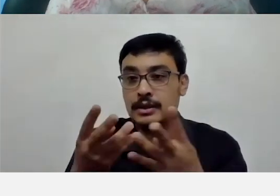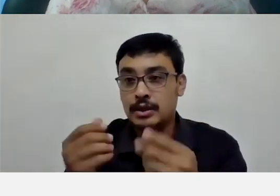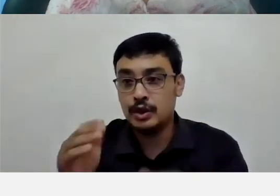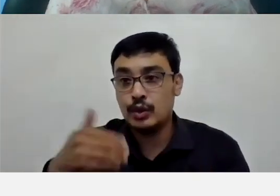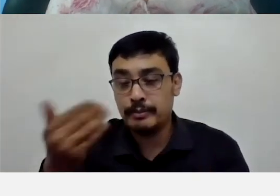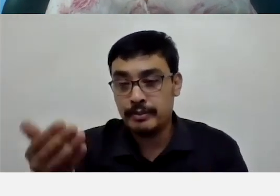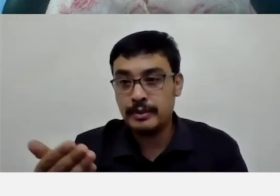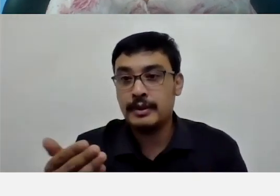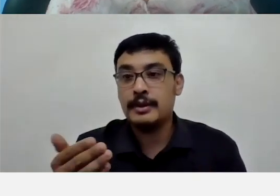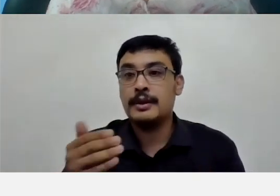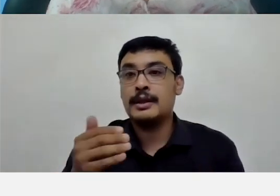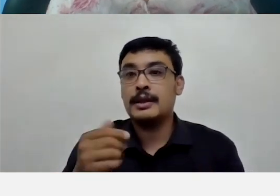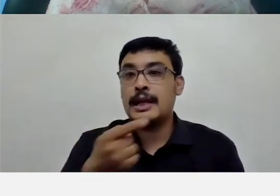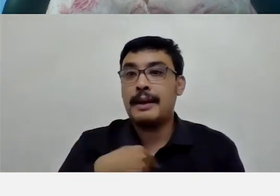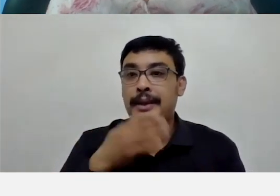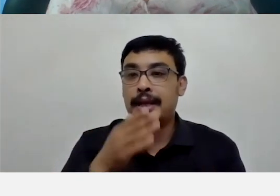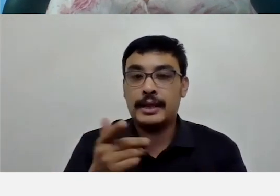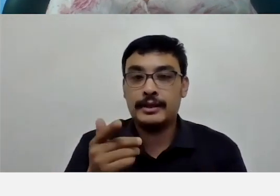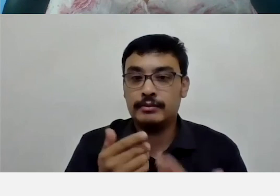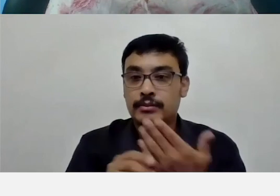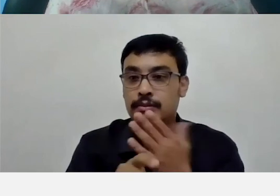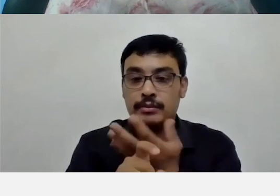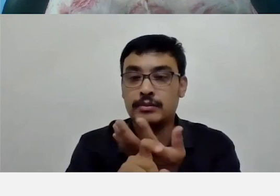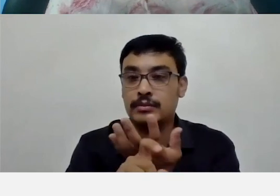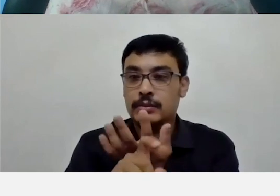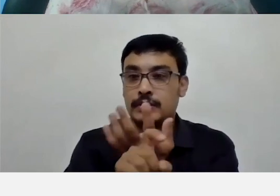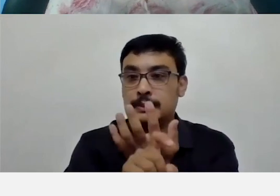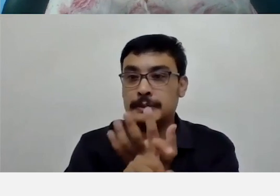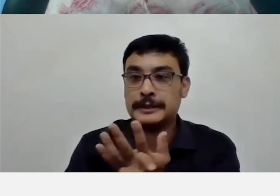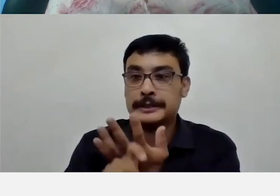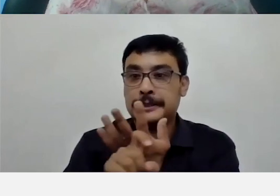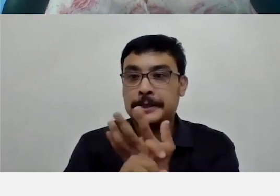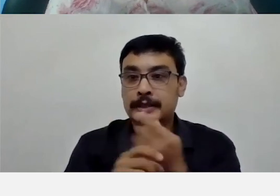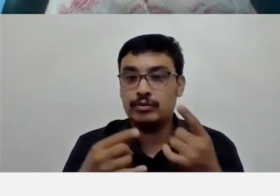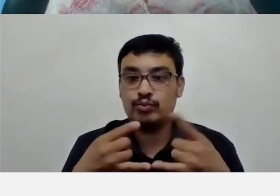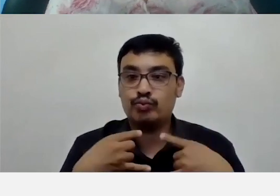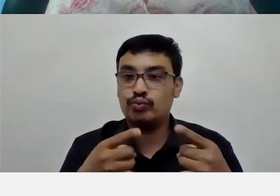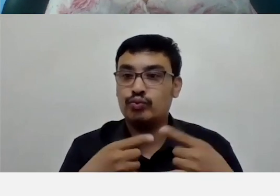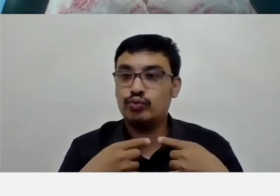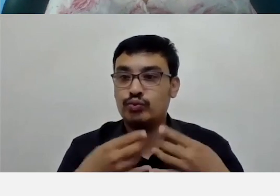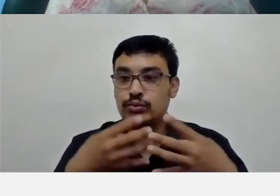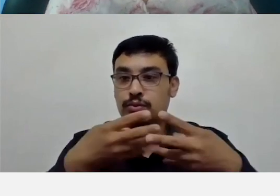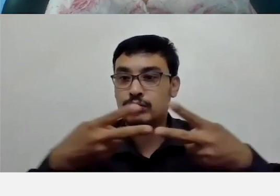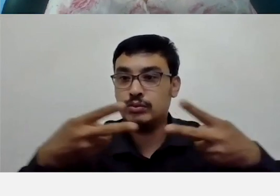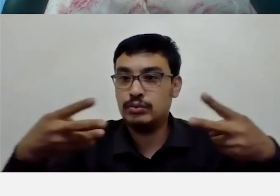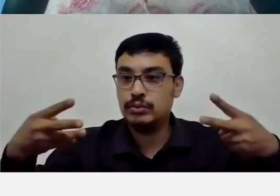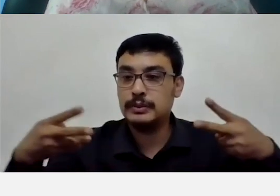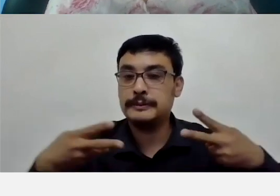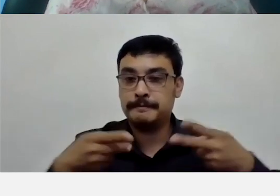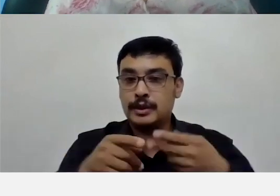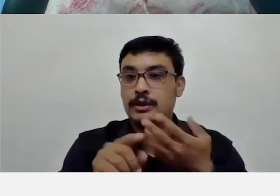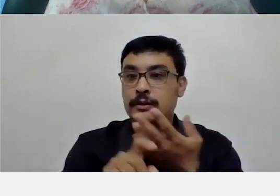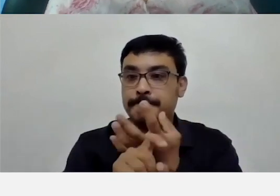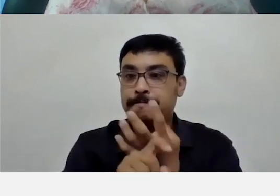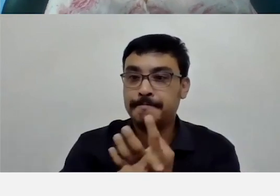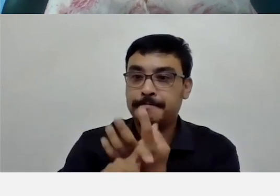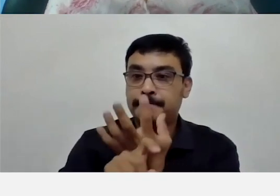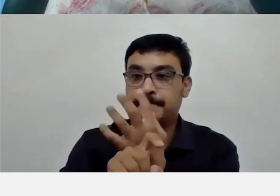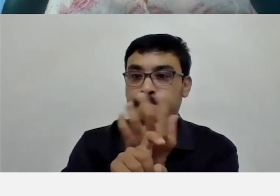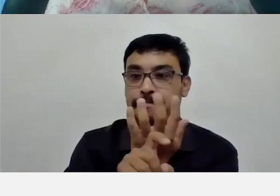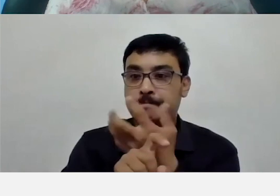can find peacock window. So peacock window is a masterpiece in a wood